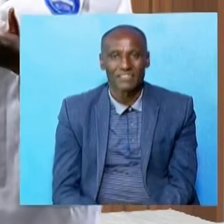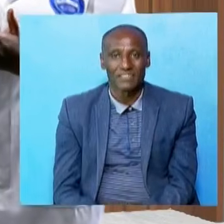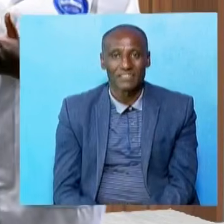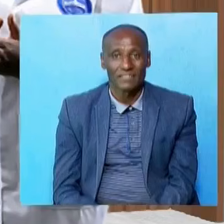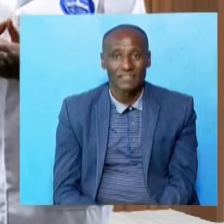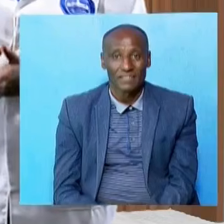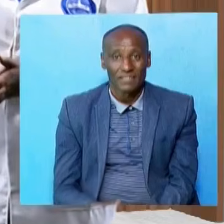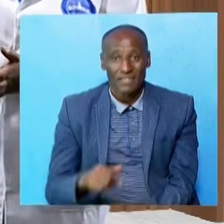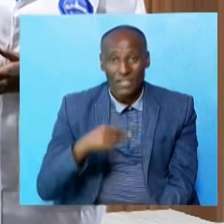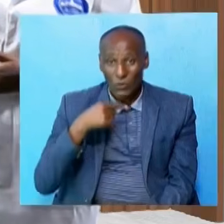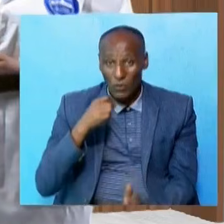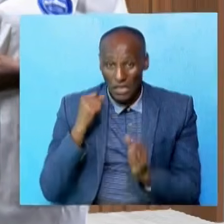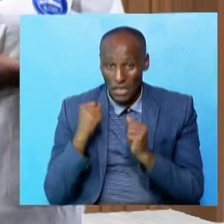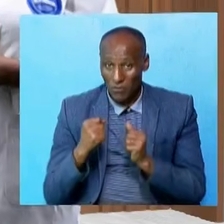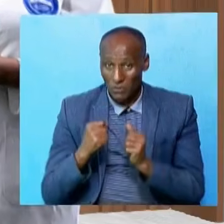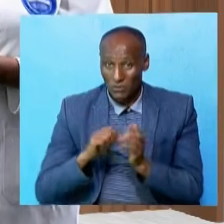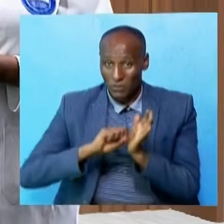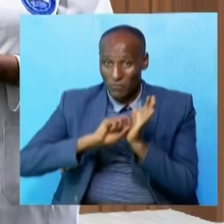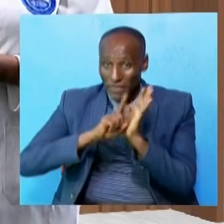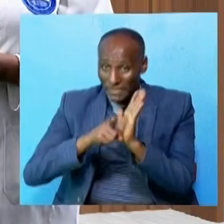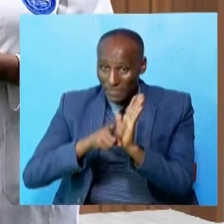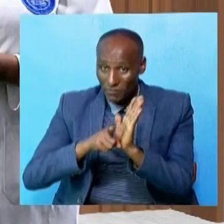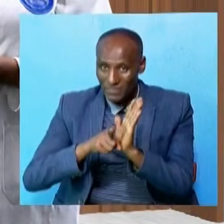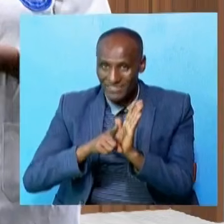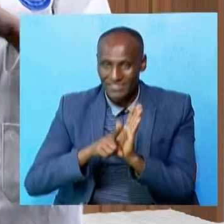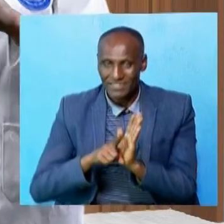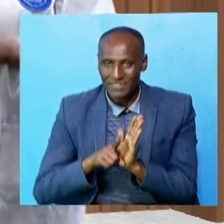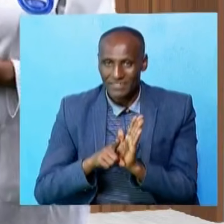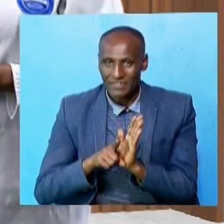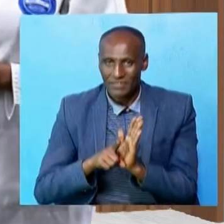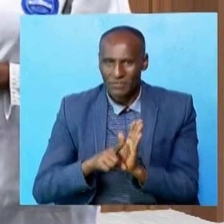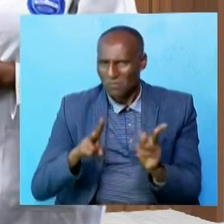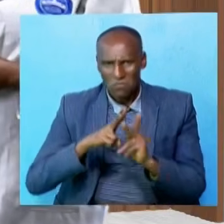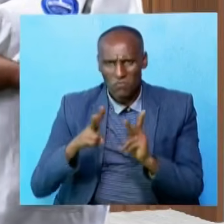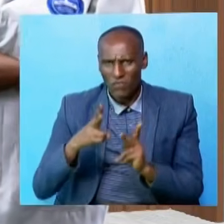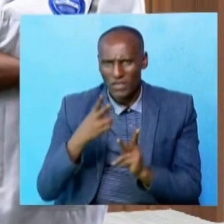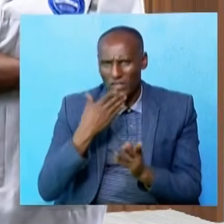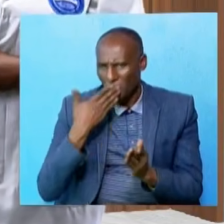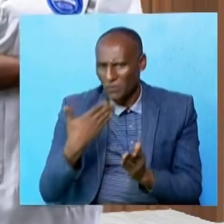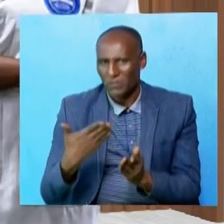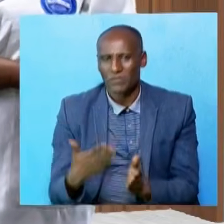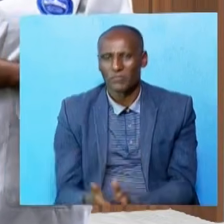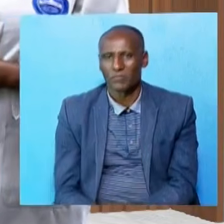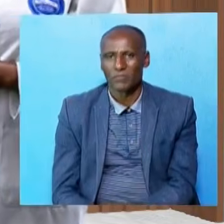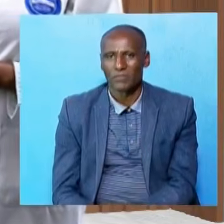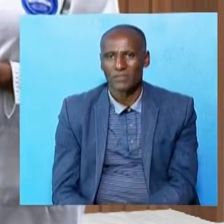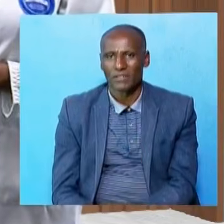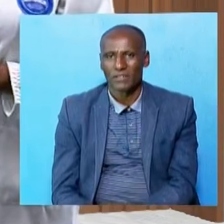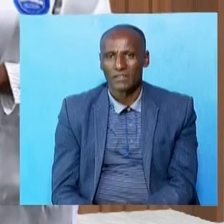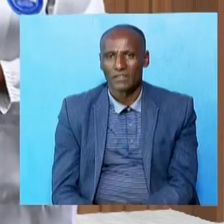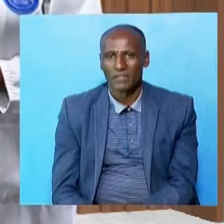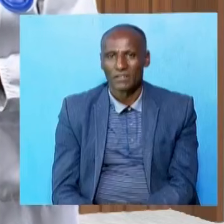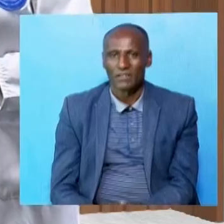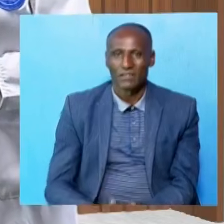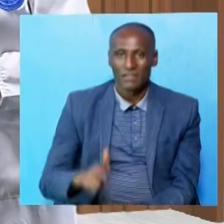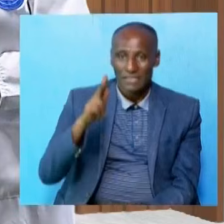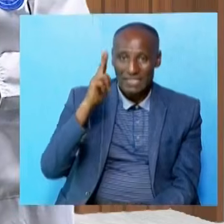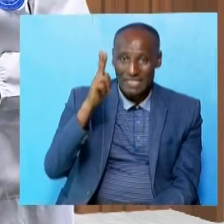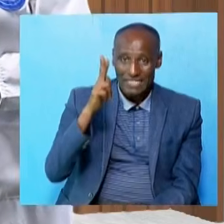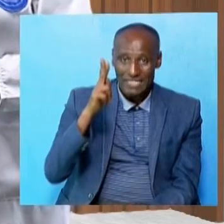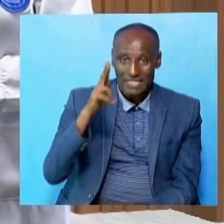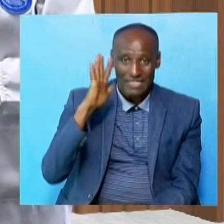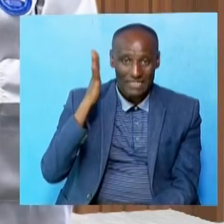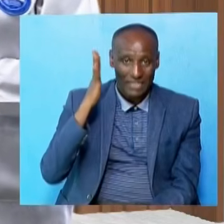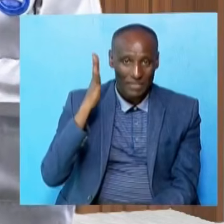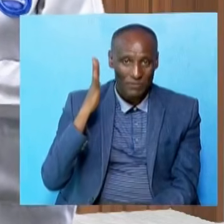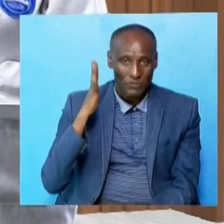able to give me more examples? Very good. I know you can do that. Let's see the 3 types of sentences